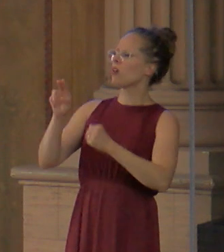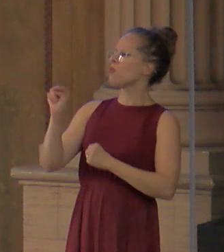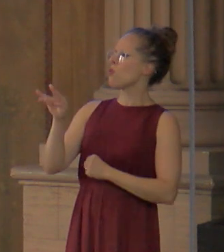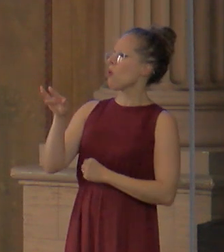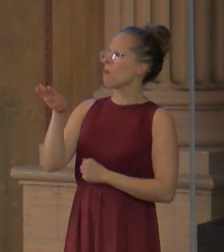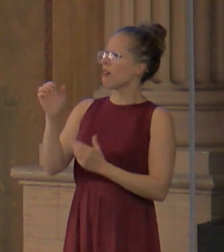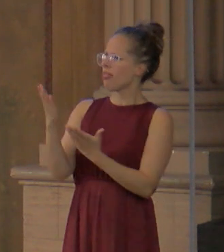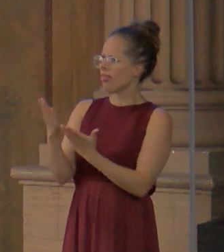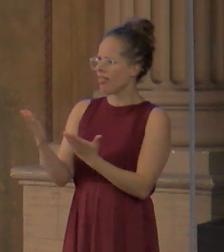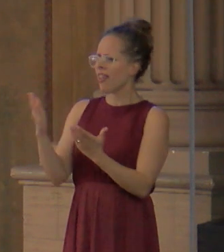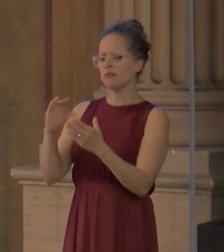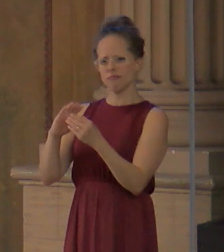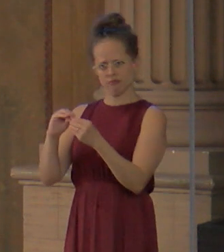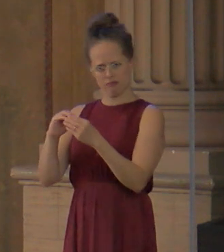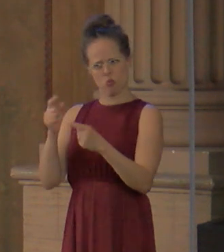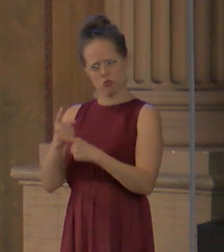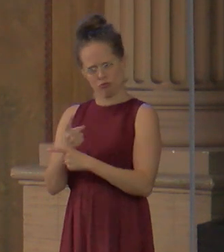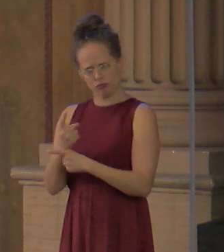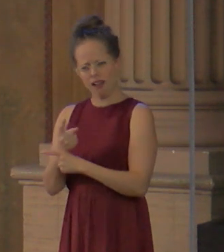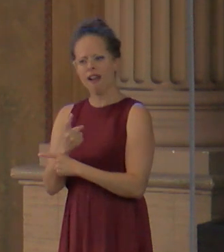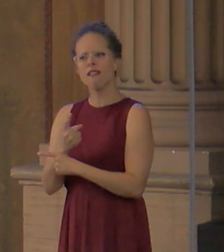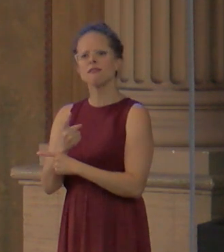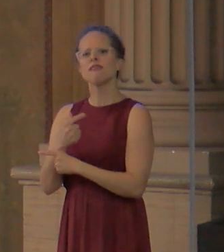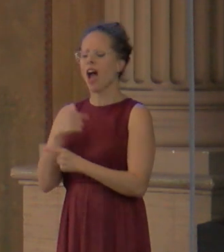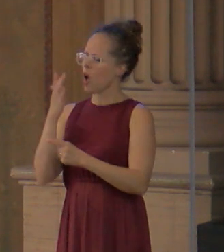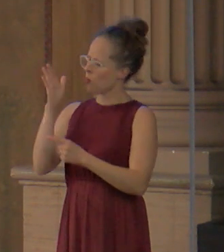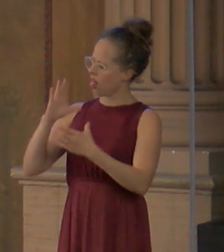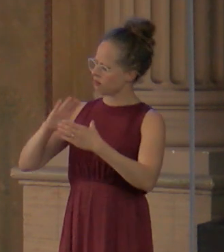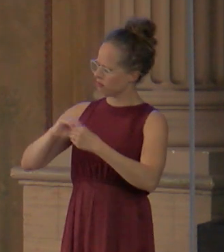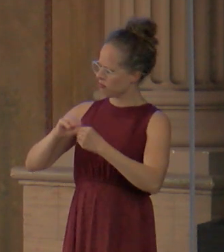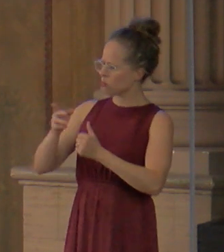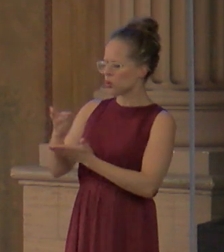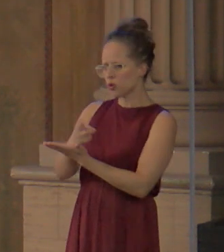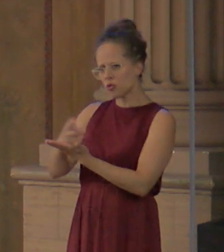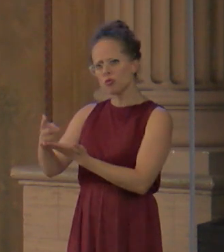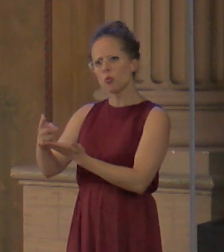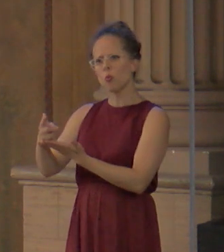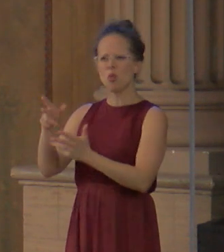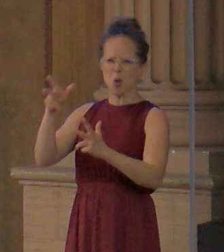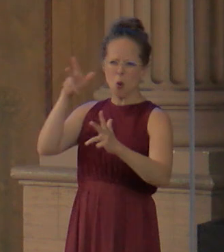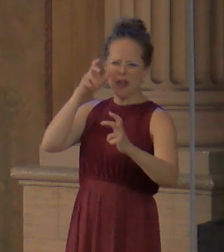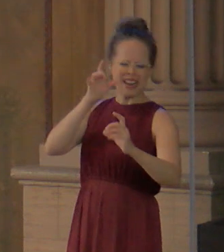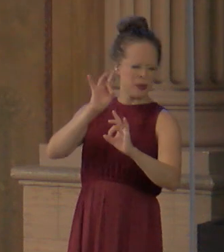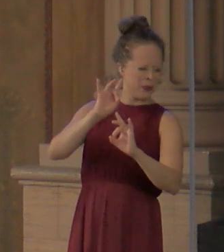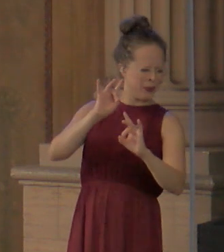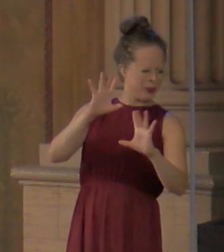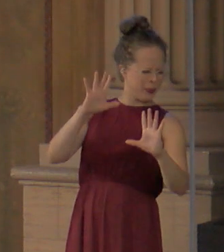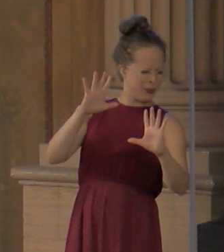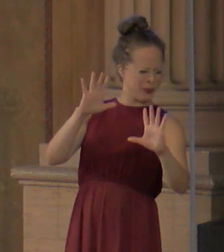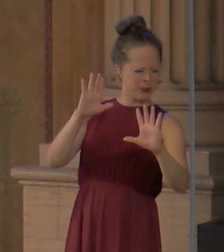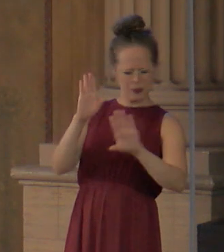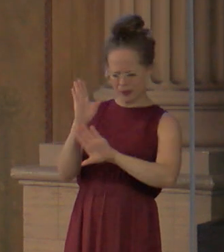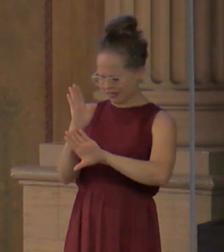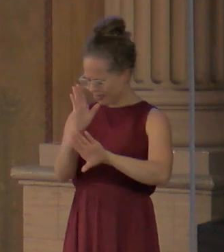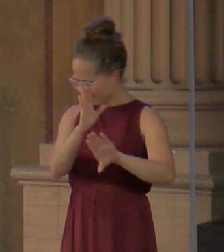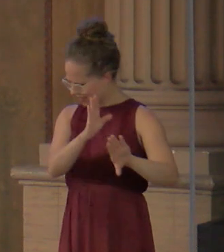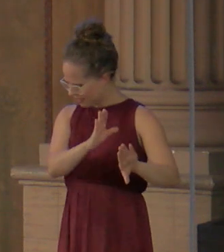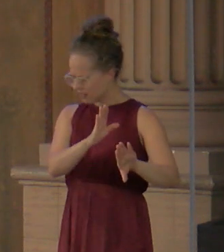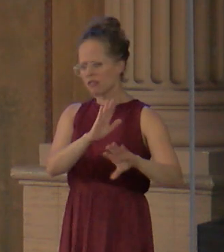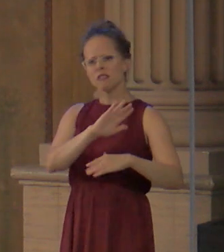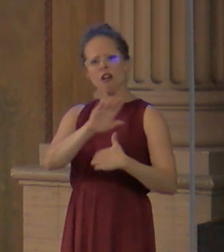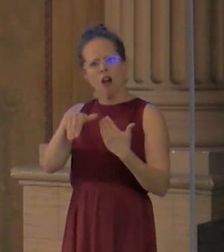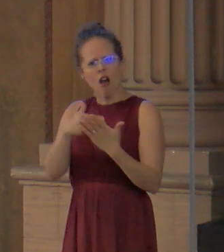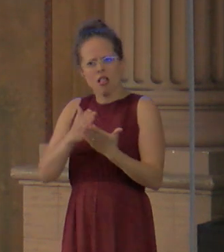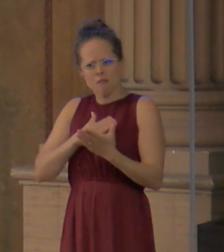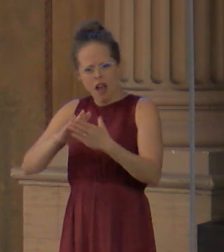my lips will come what is right. For my mouth will utter truth. Wickedness is an abomination to my lips. All the words of my